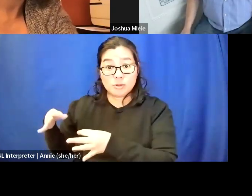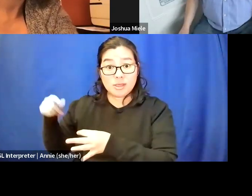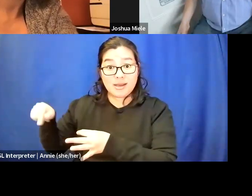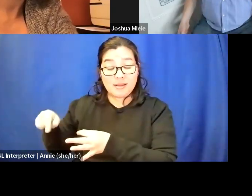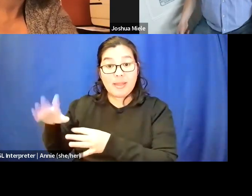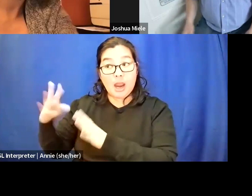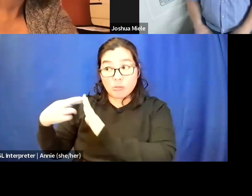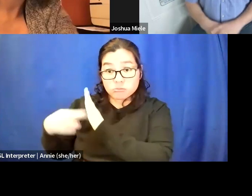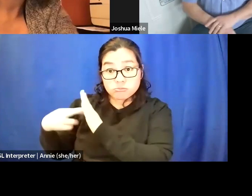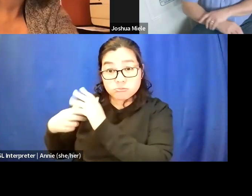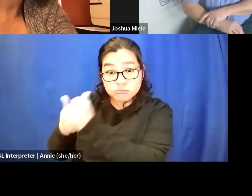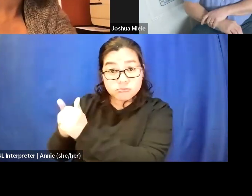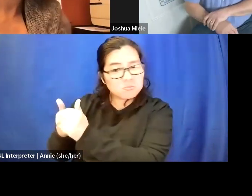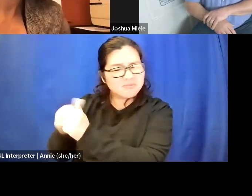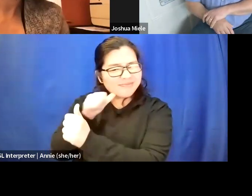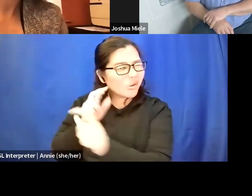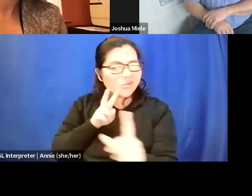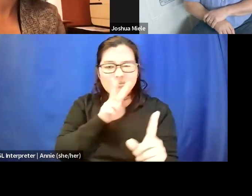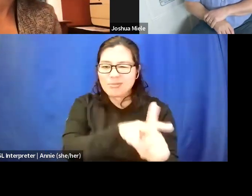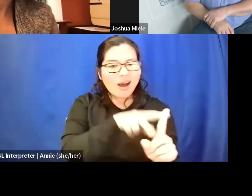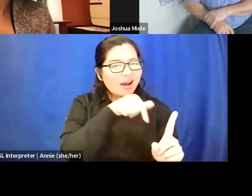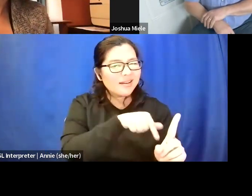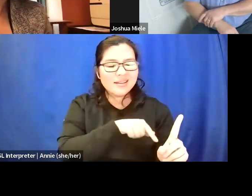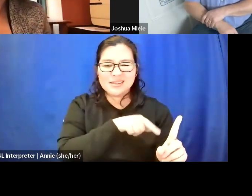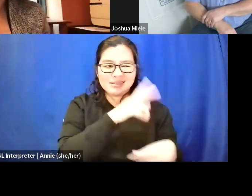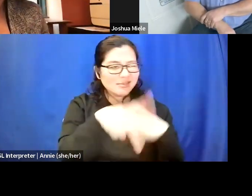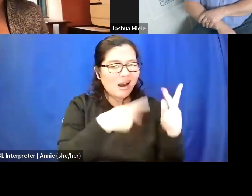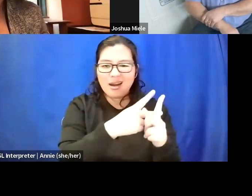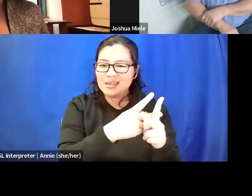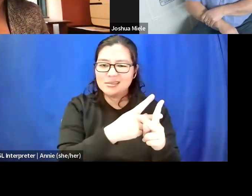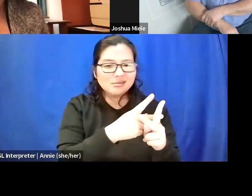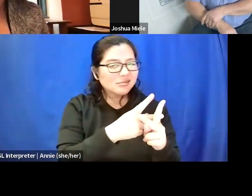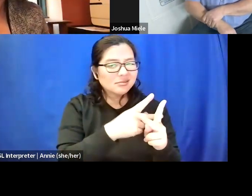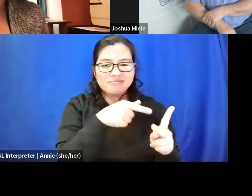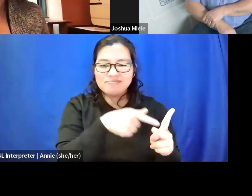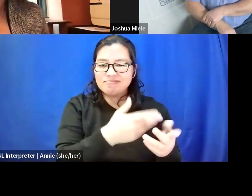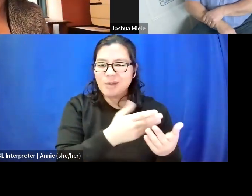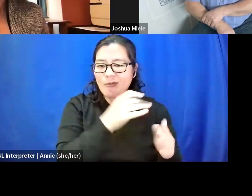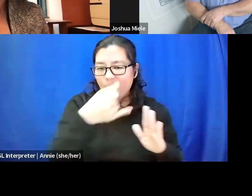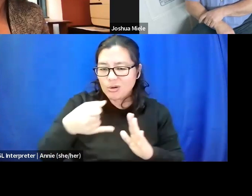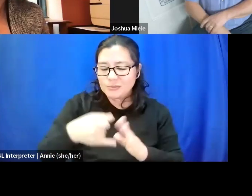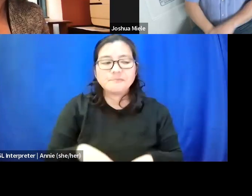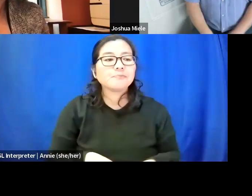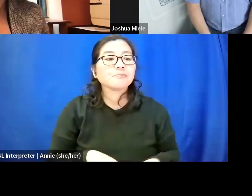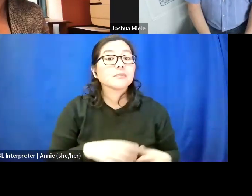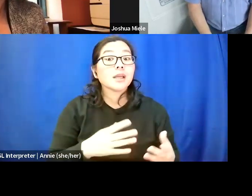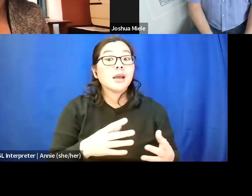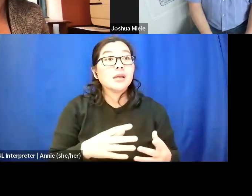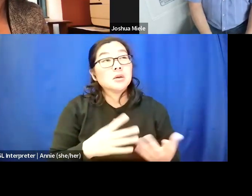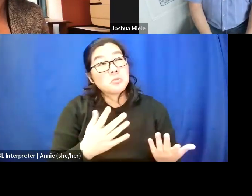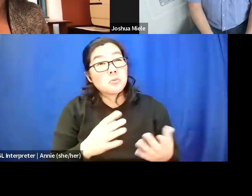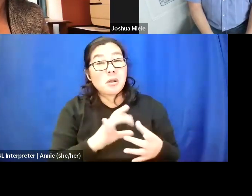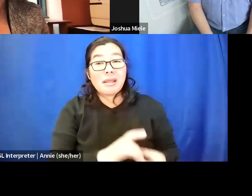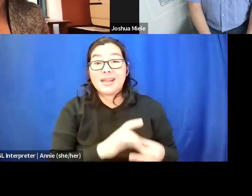really don't serve this material well. As far as zooming in and out, I